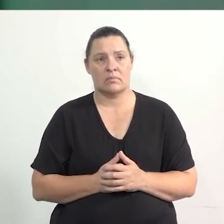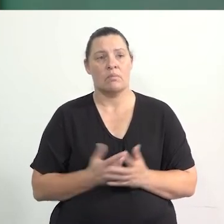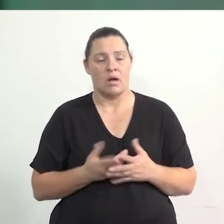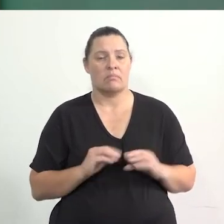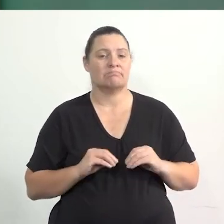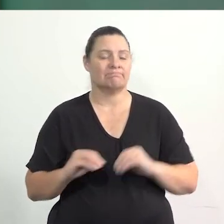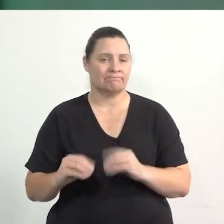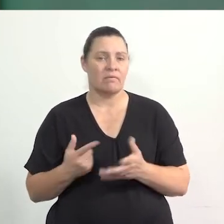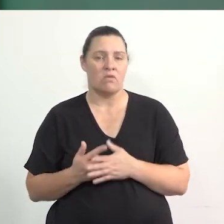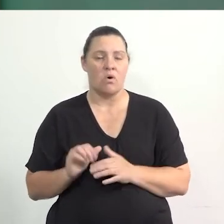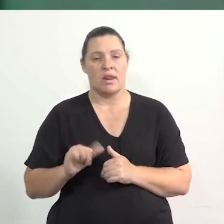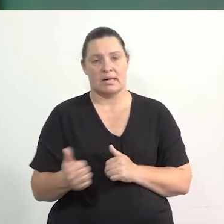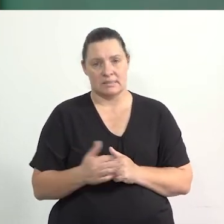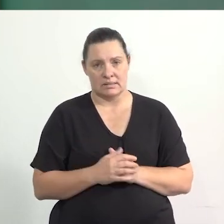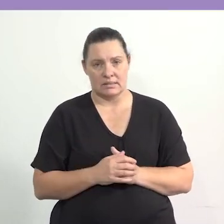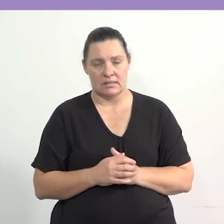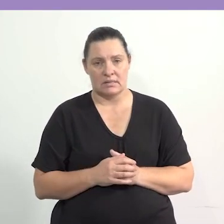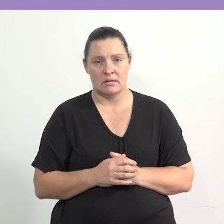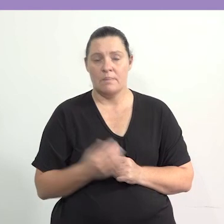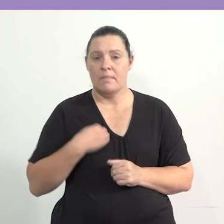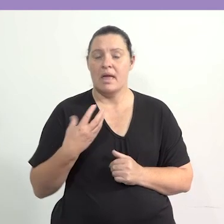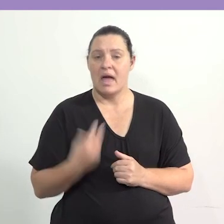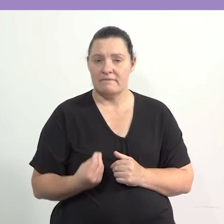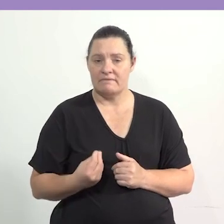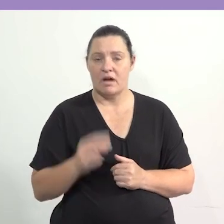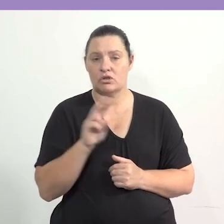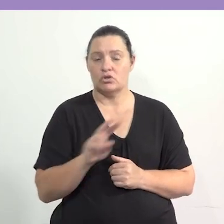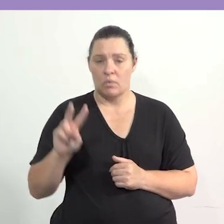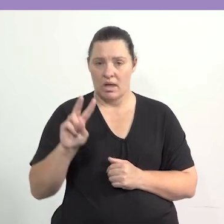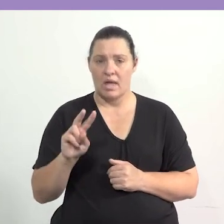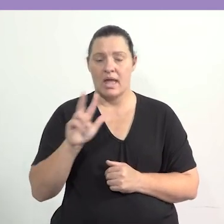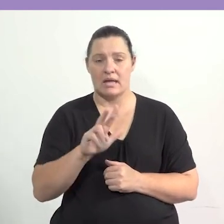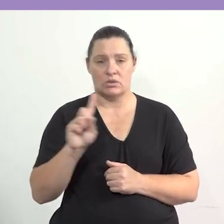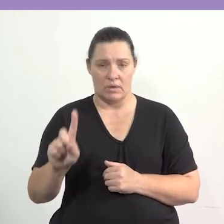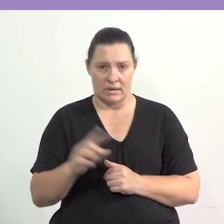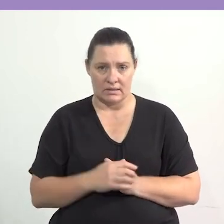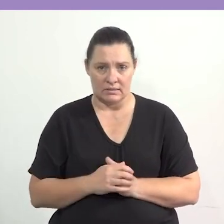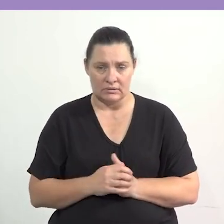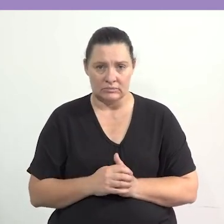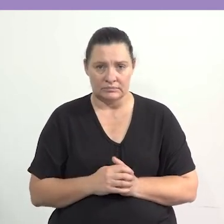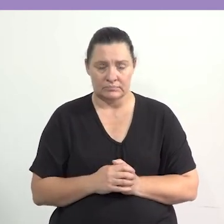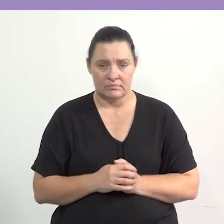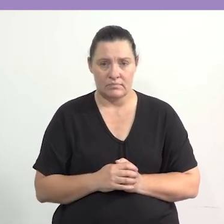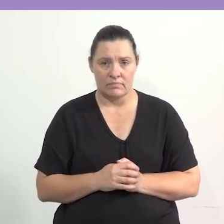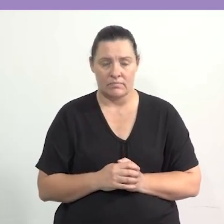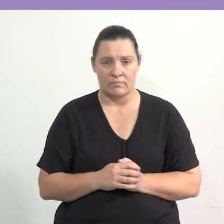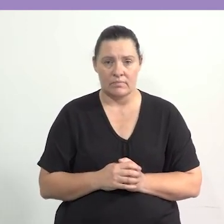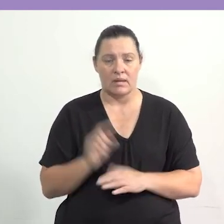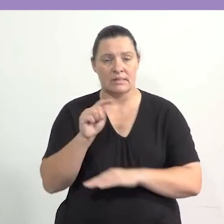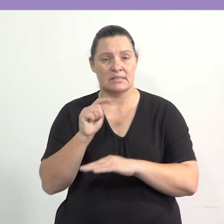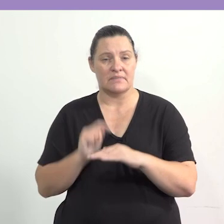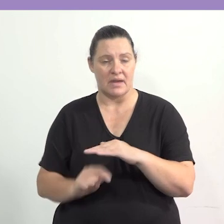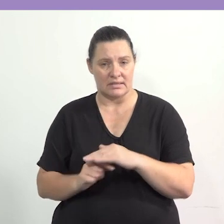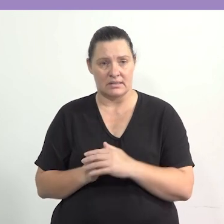Let's move on to the next one. Now I have a square root 81. So the square root of 81